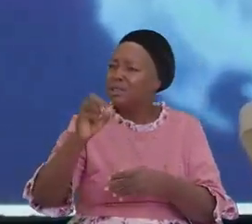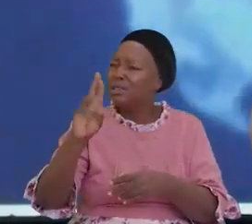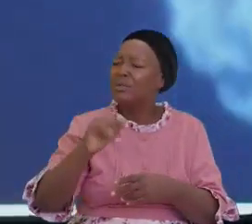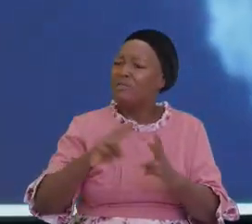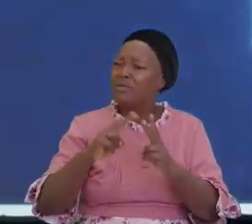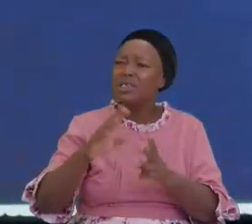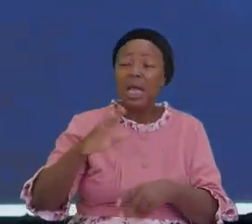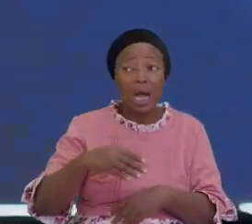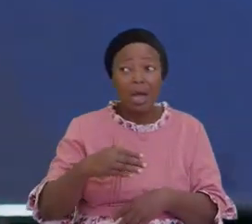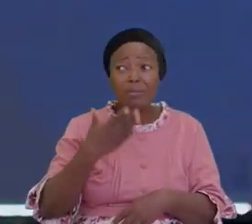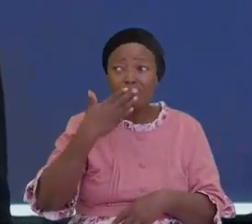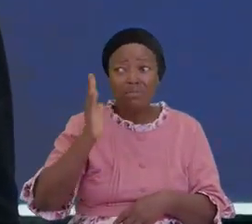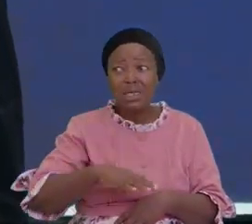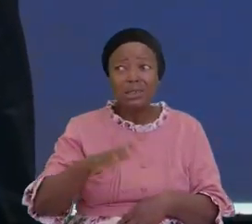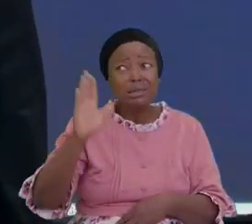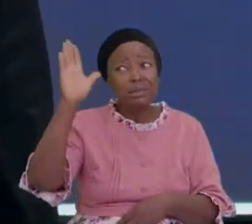Killed that one.